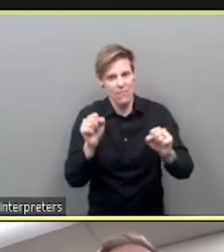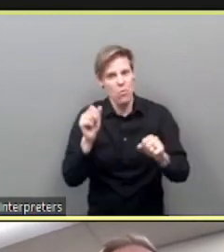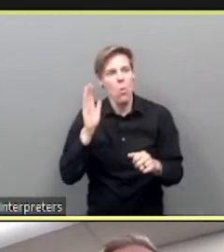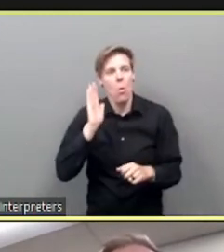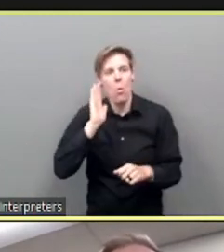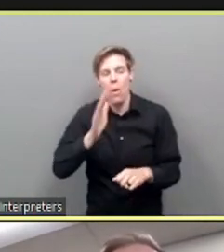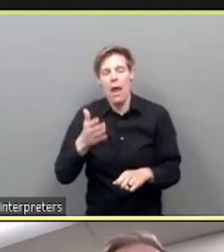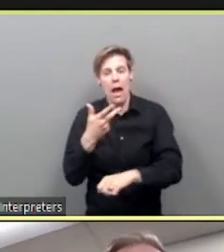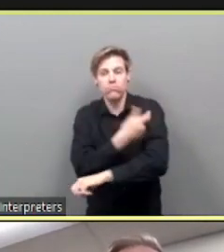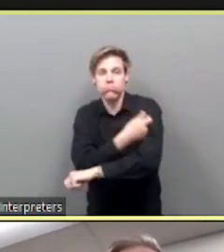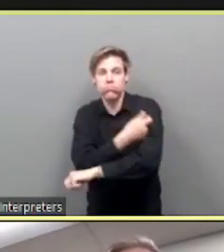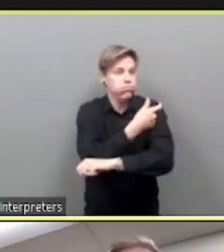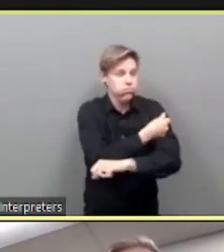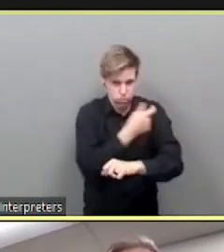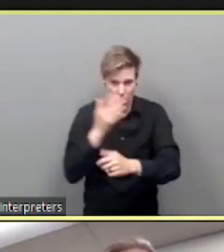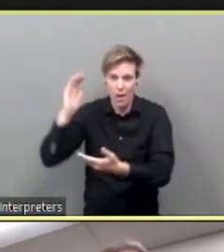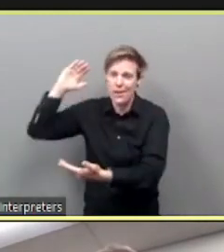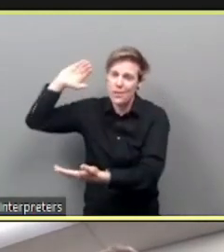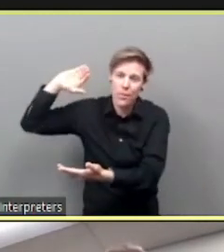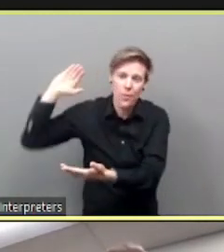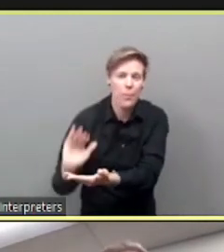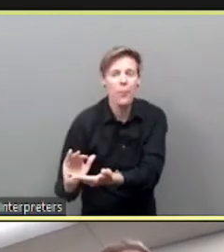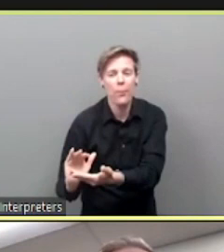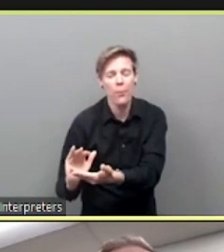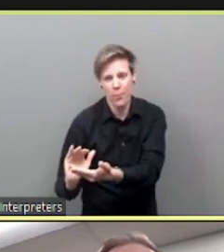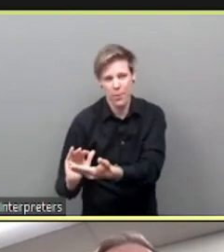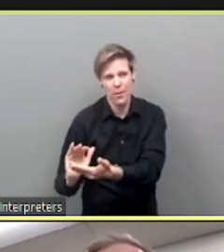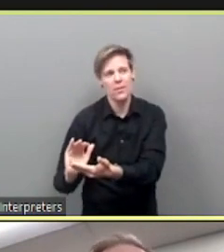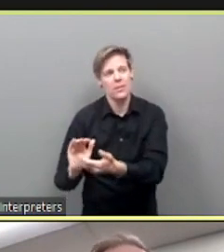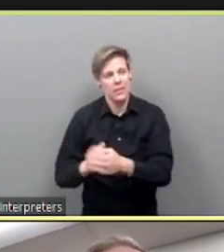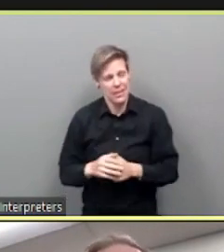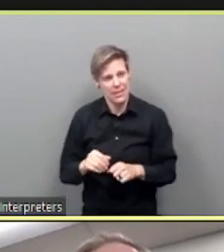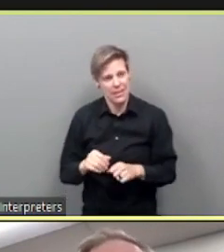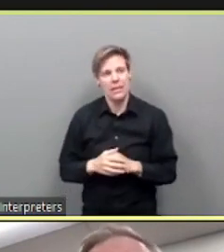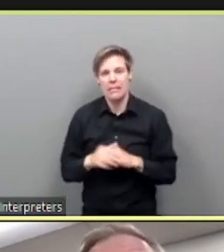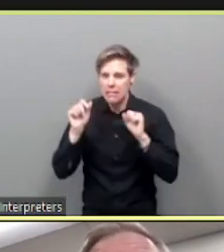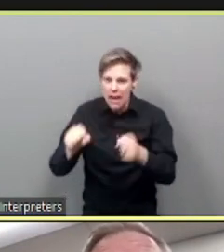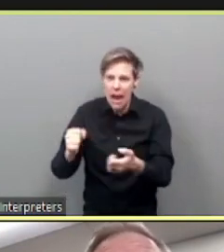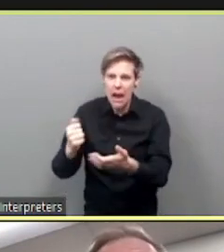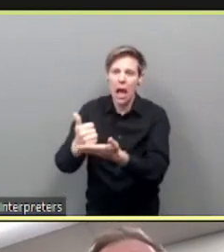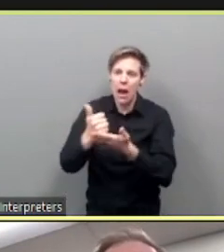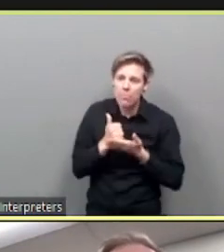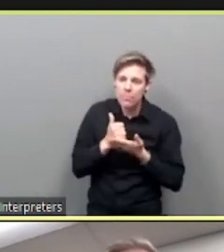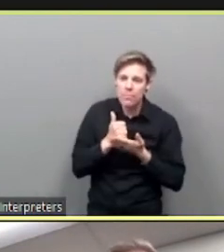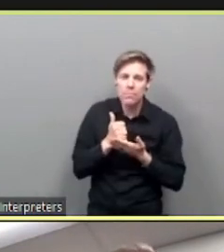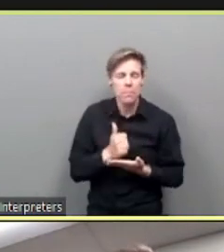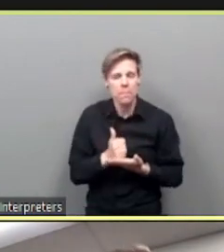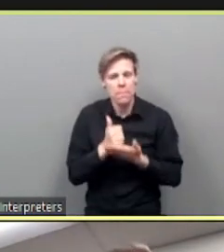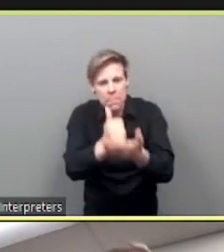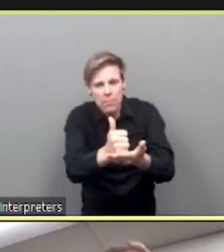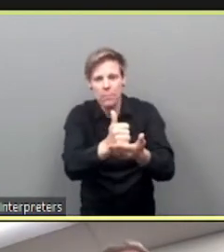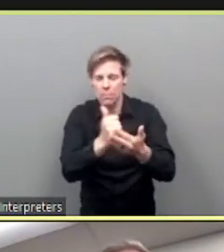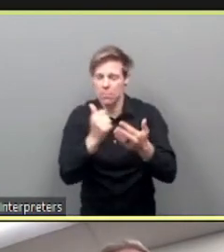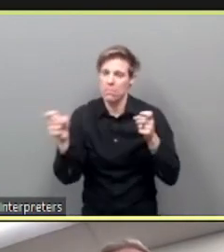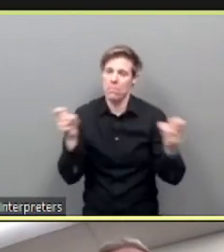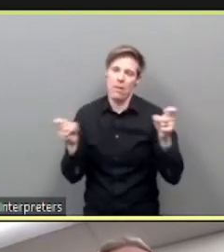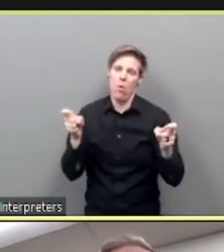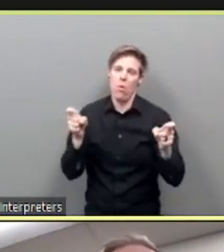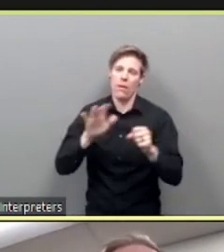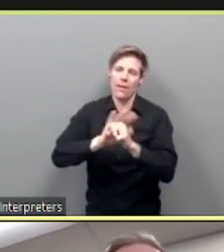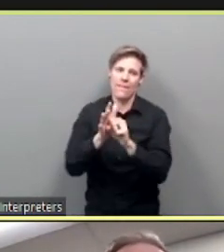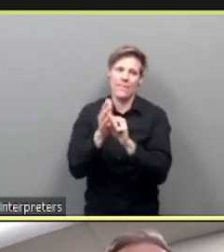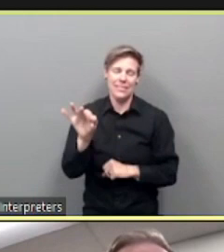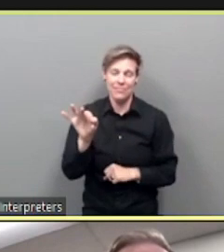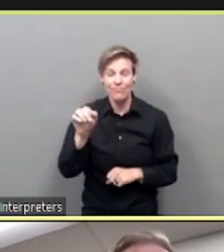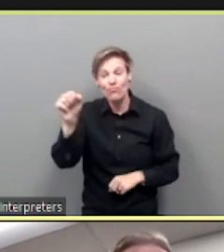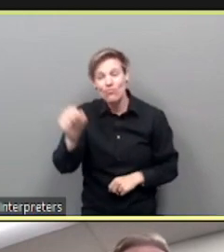tide of this scourge that it really really ended the lives of so many people and disabled so many